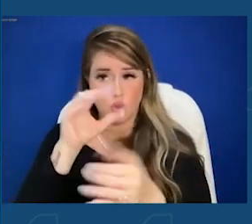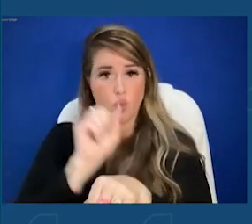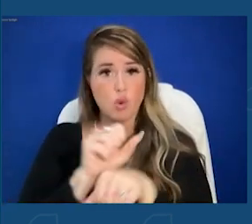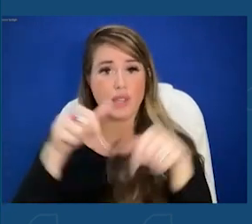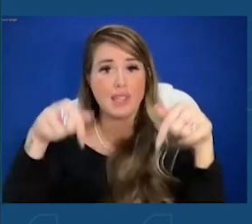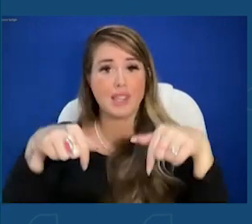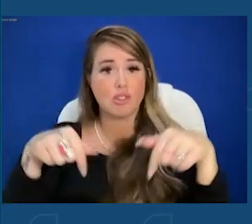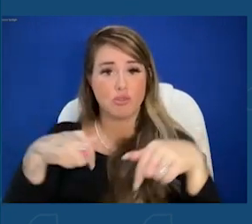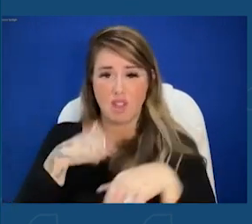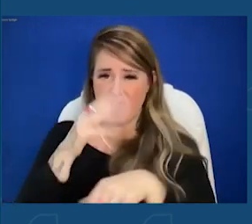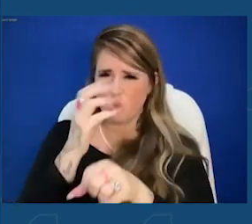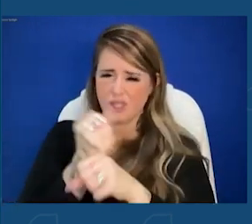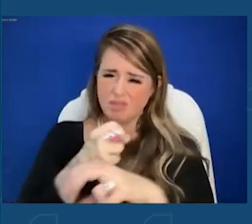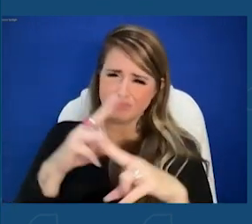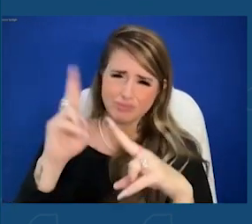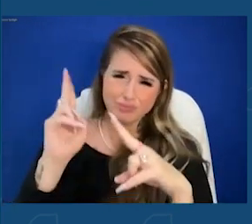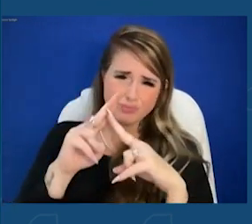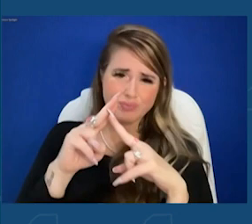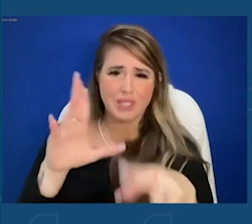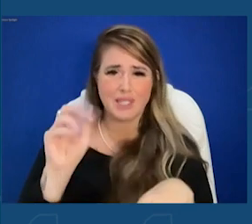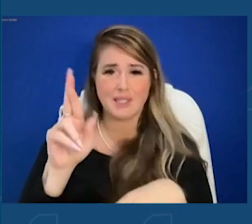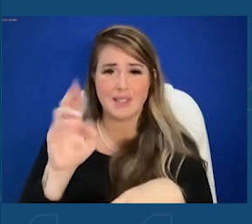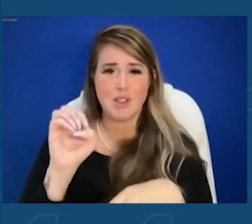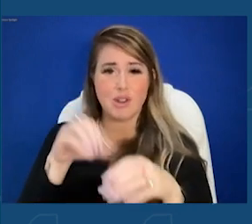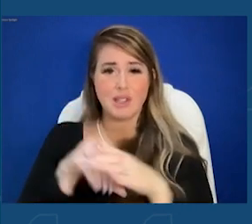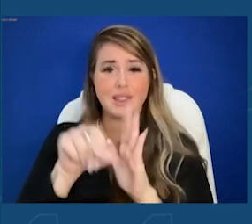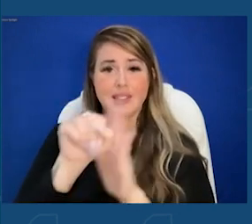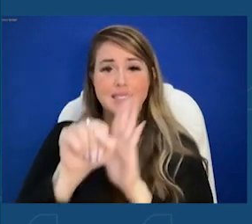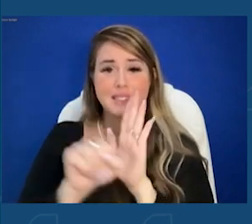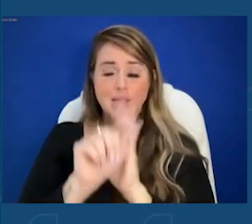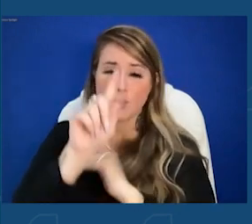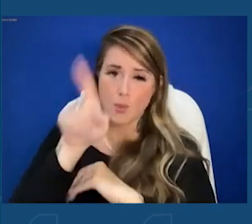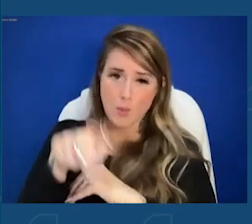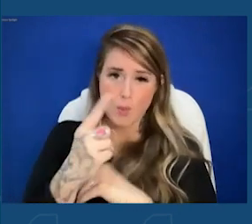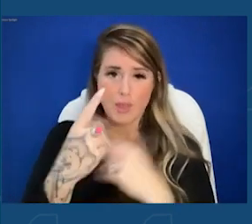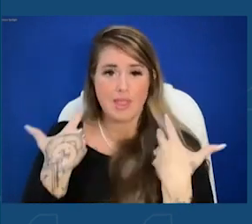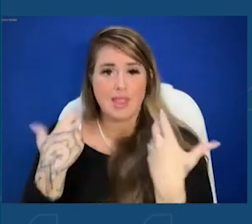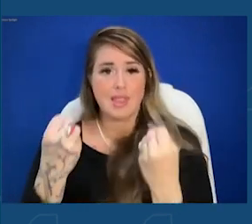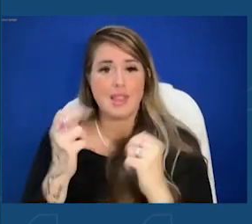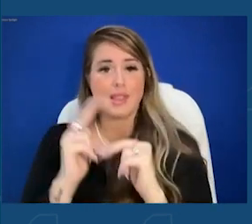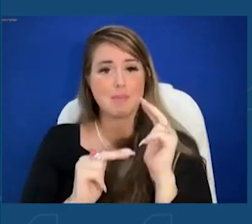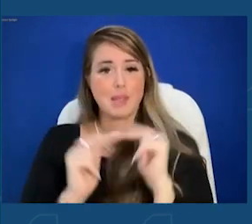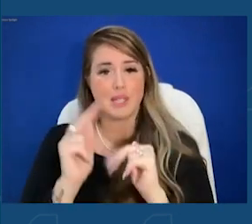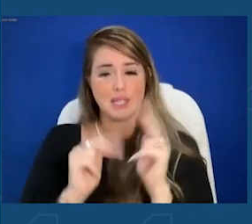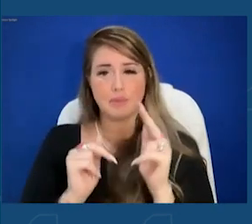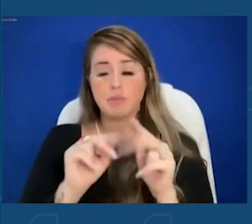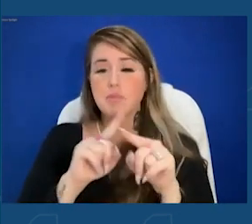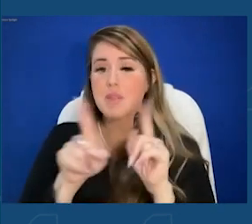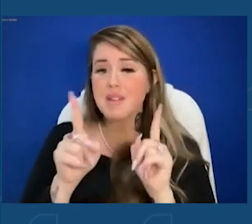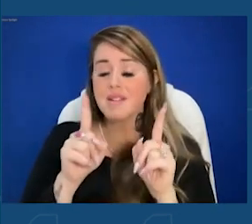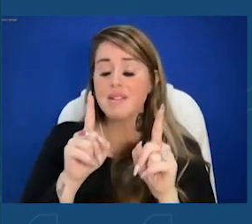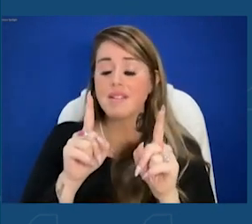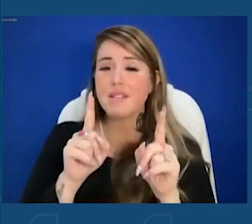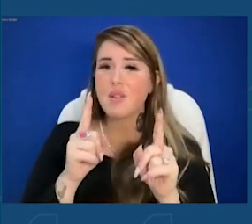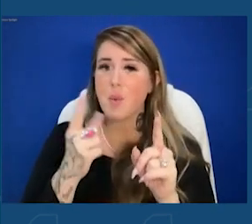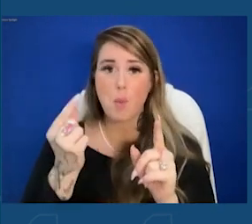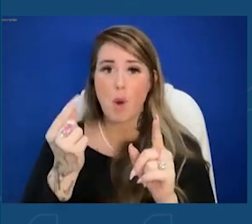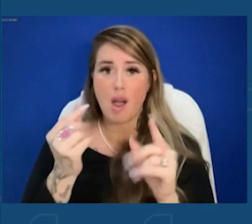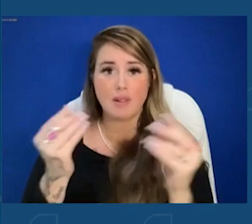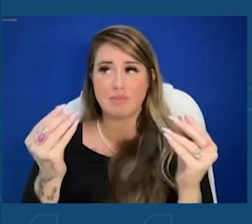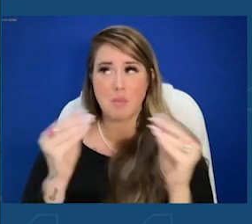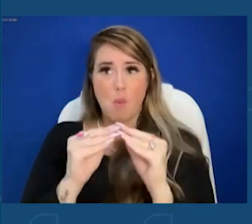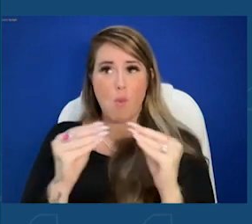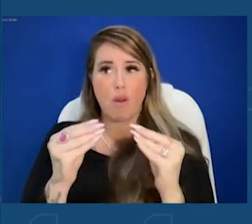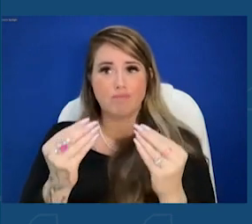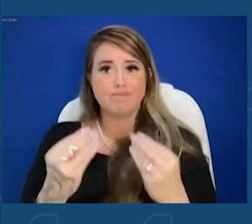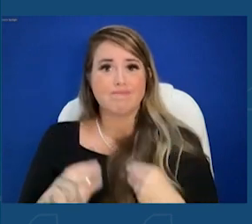will get the very best care in the state's only healing building. But what delights me even more